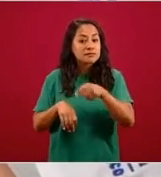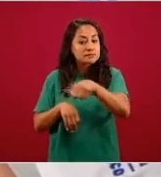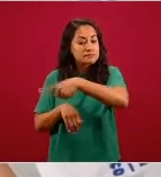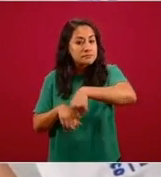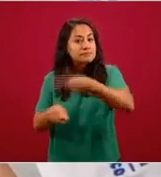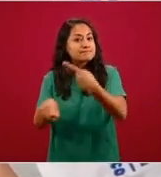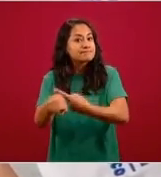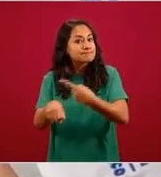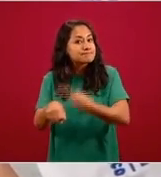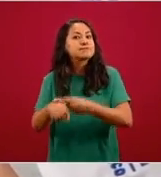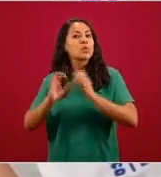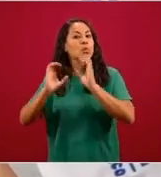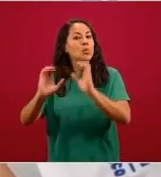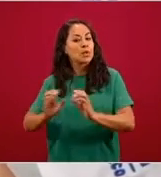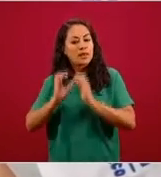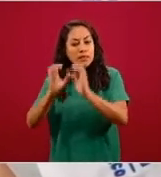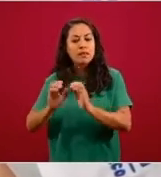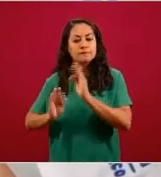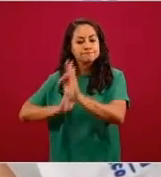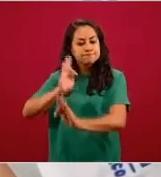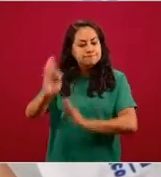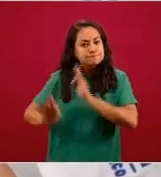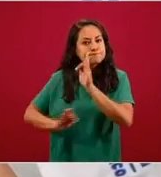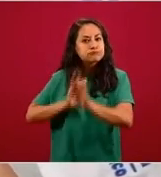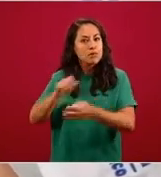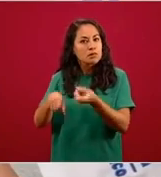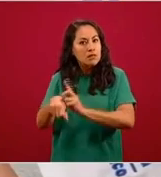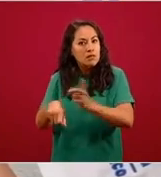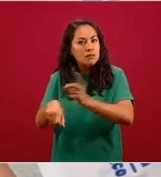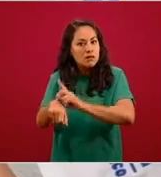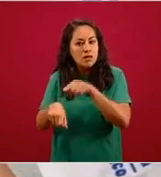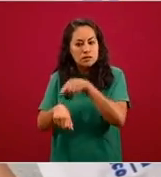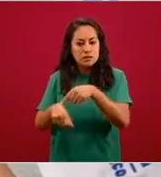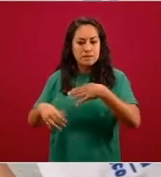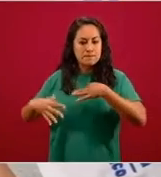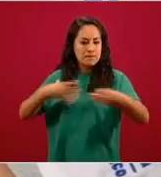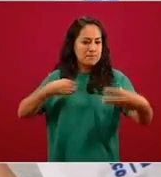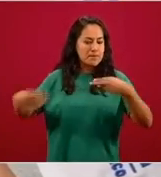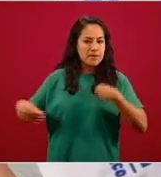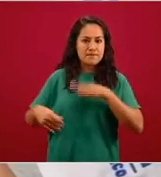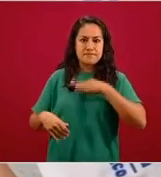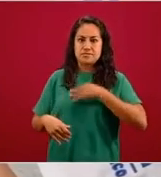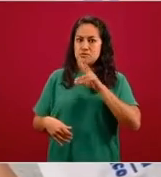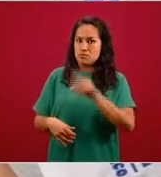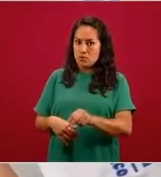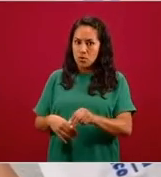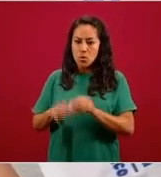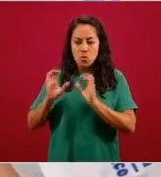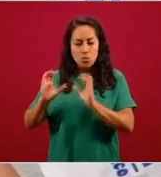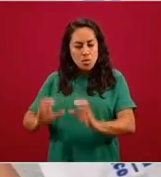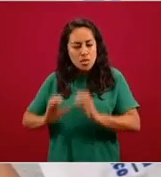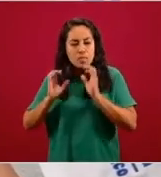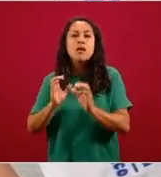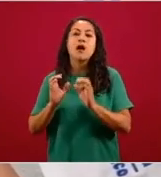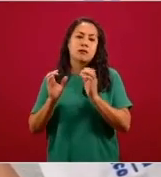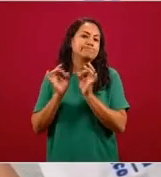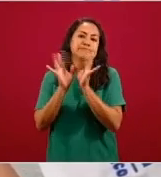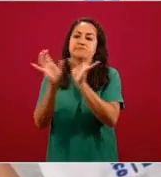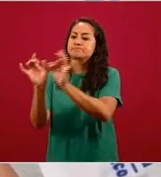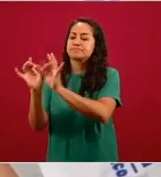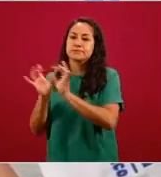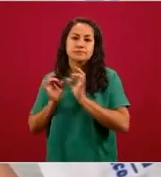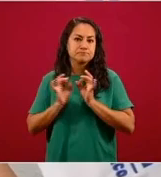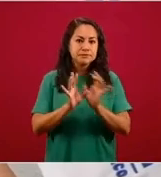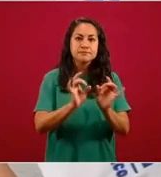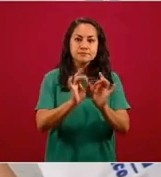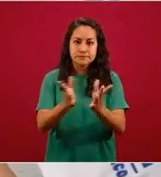dedicate their lives to taking care of our sick patients, and especially amidst a pandemic such as this one, in